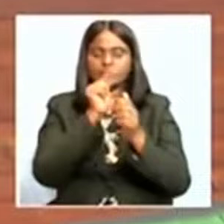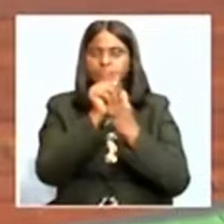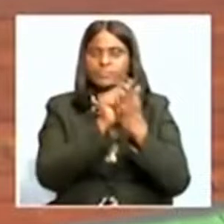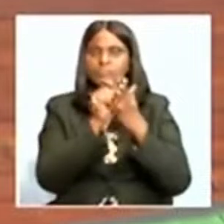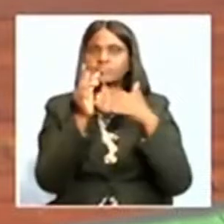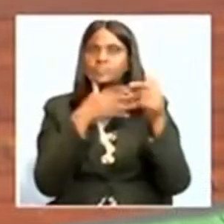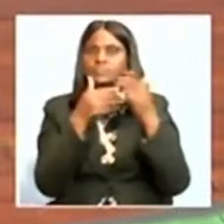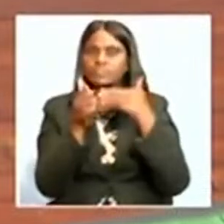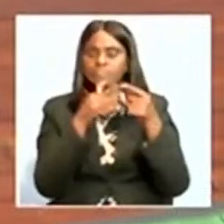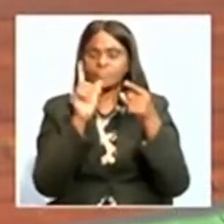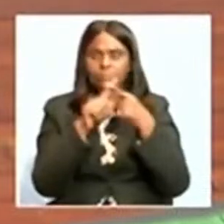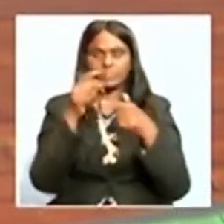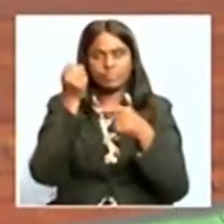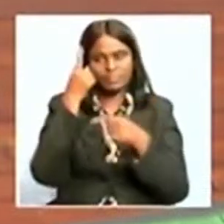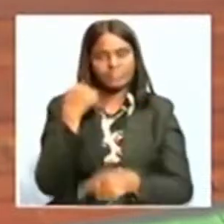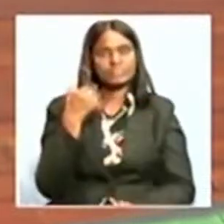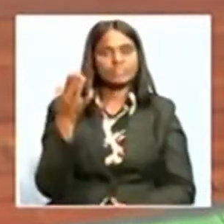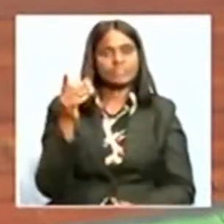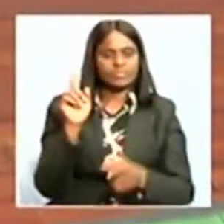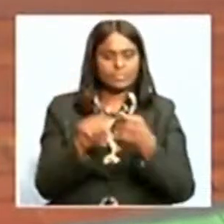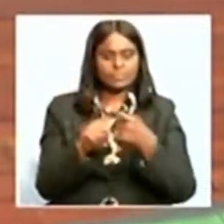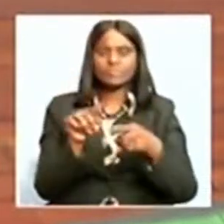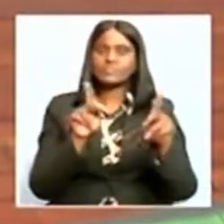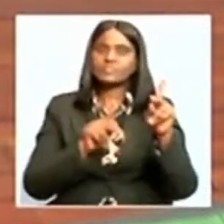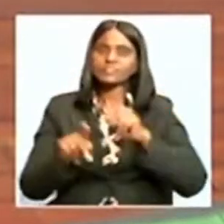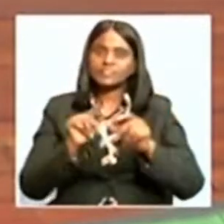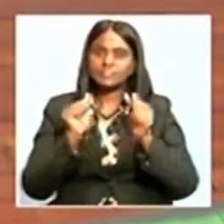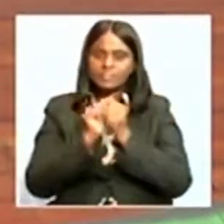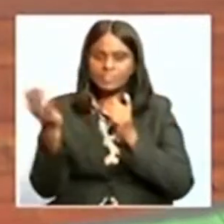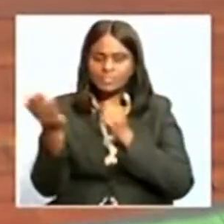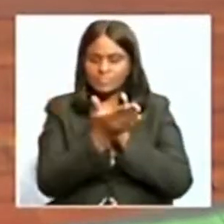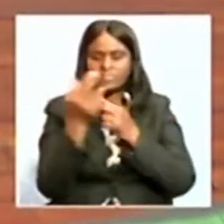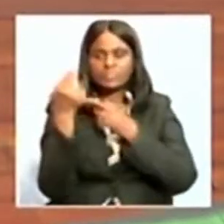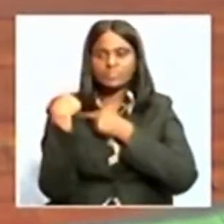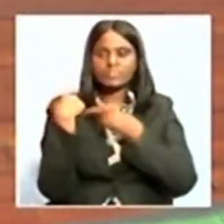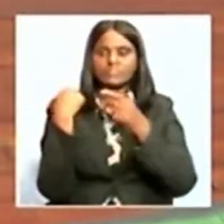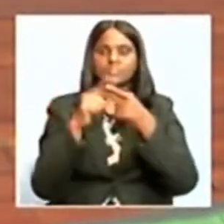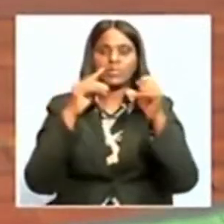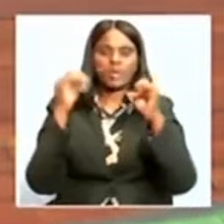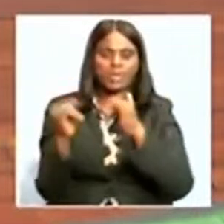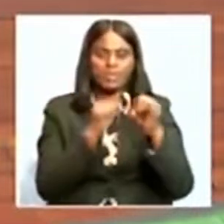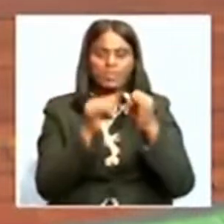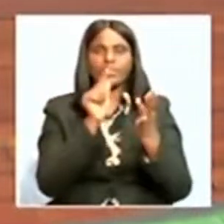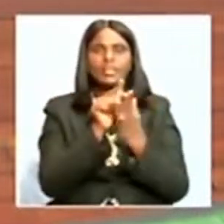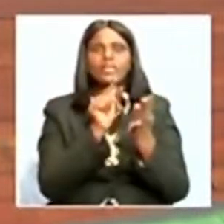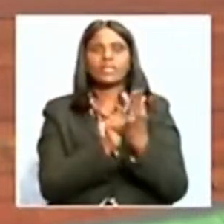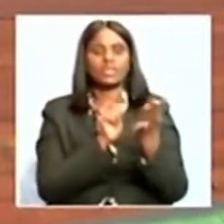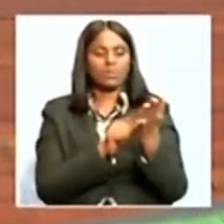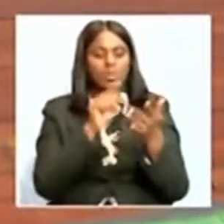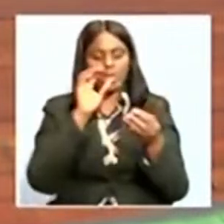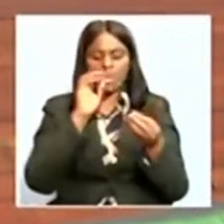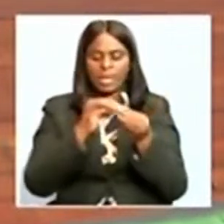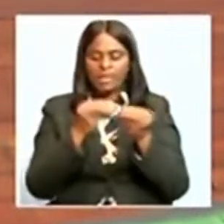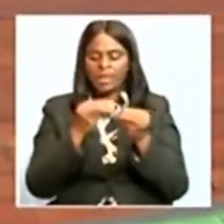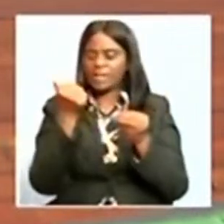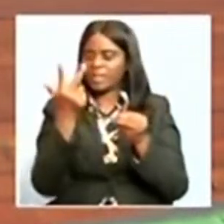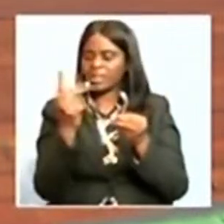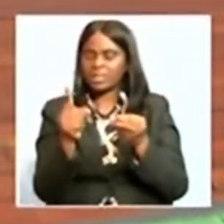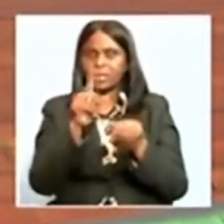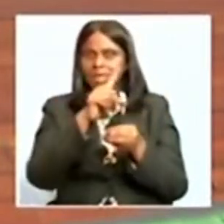easier to be understood by the citizens and those tasked to implement the law. Clause 13 amends